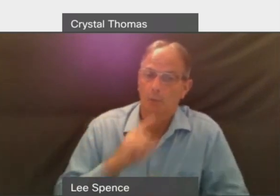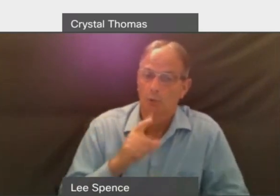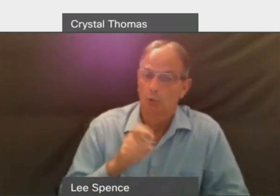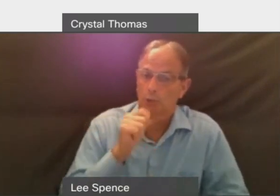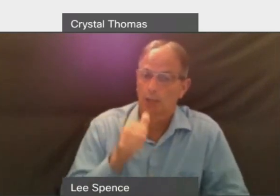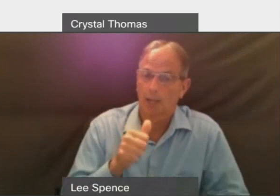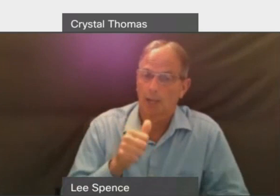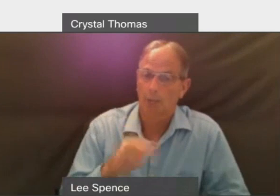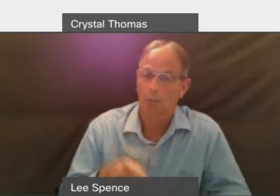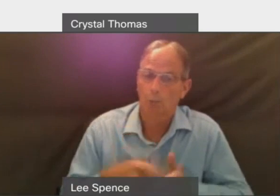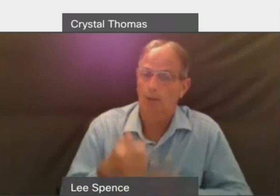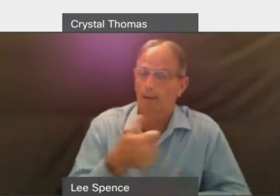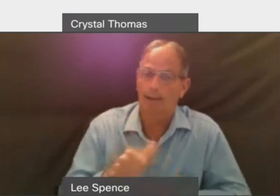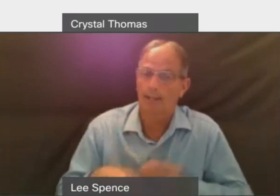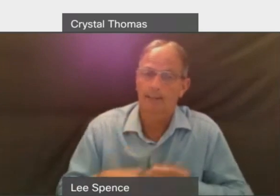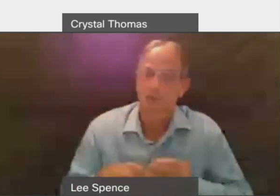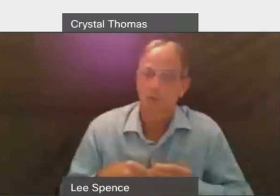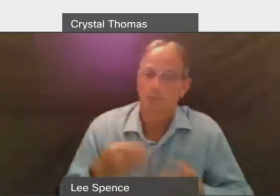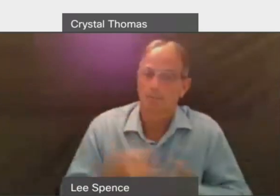additional funds.